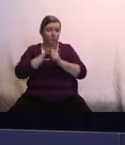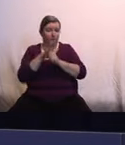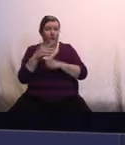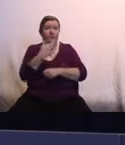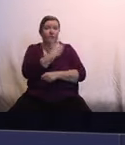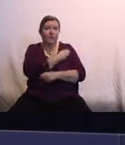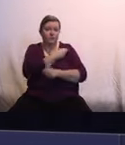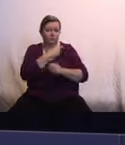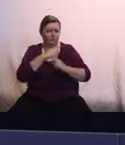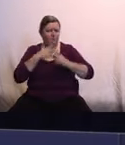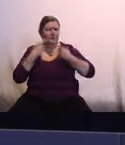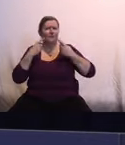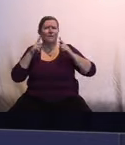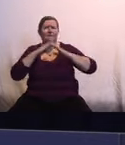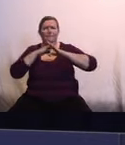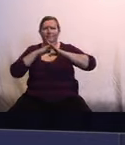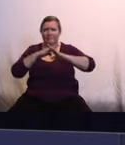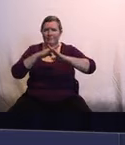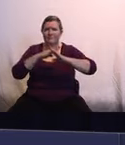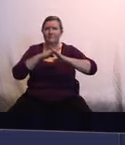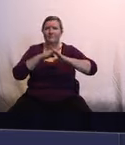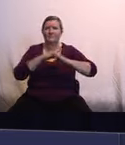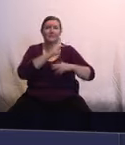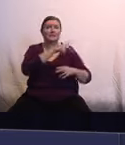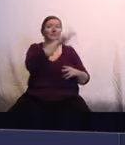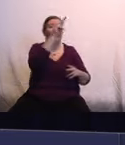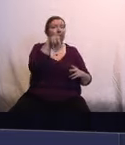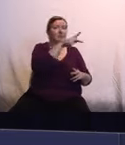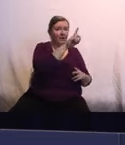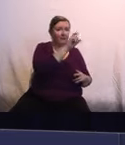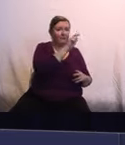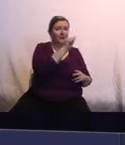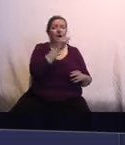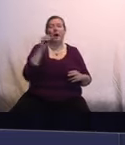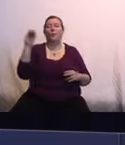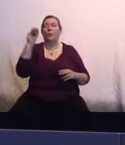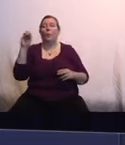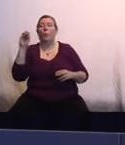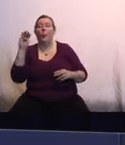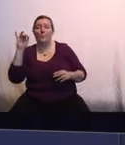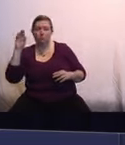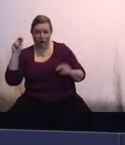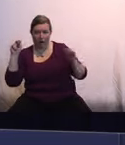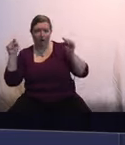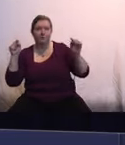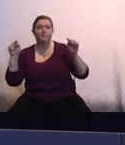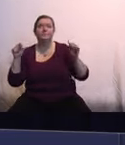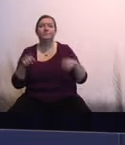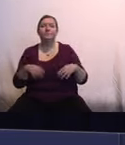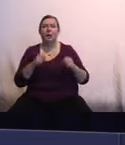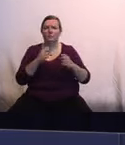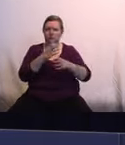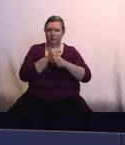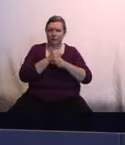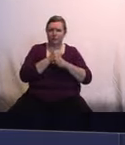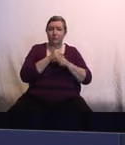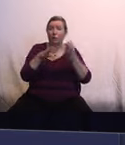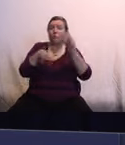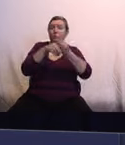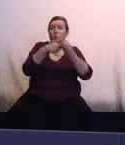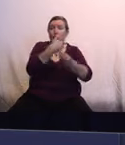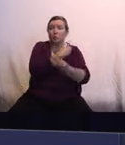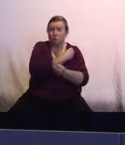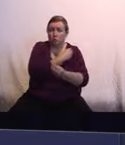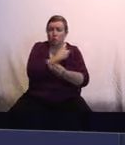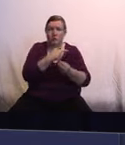preventing against both the Delta and Omicron variant infections, and a booster dose offers increased